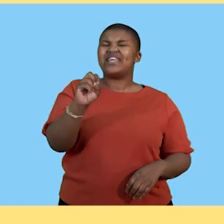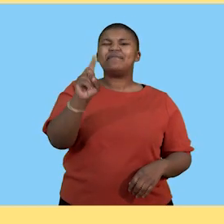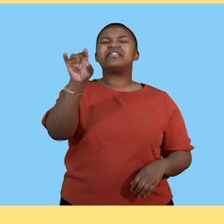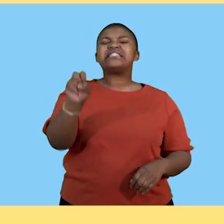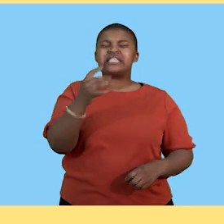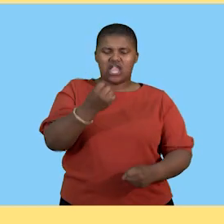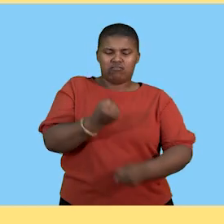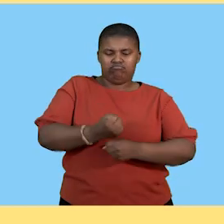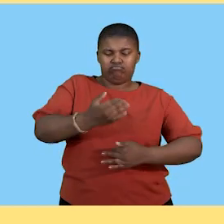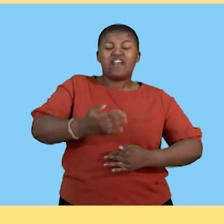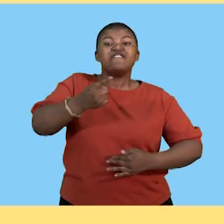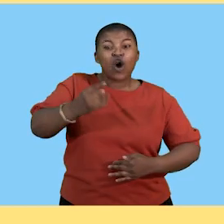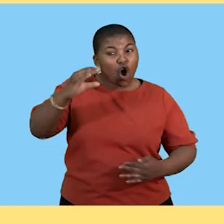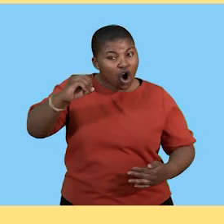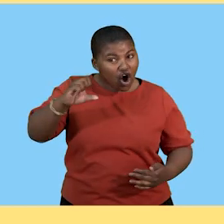annum on cost.